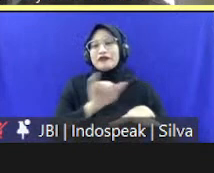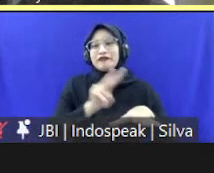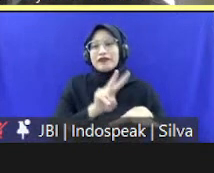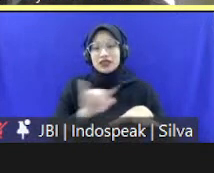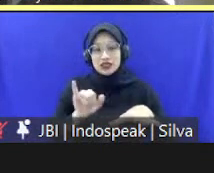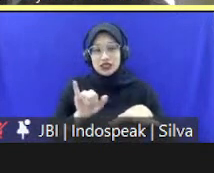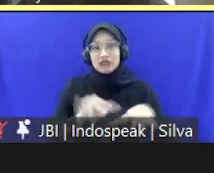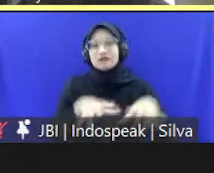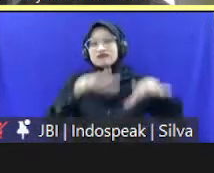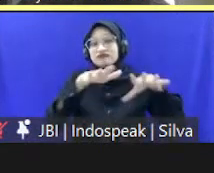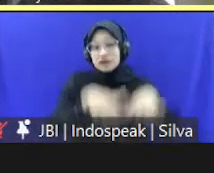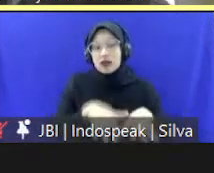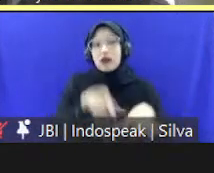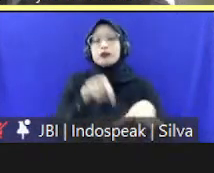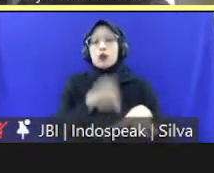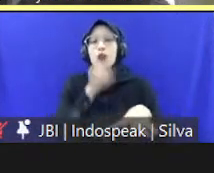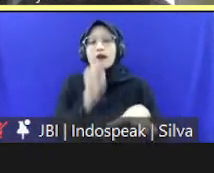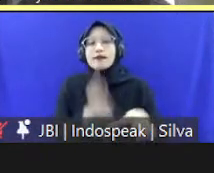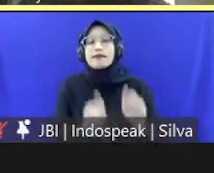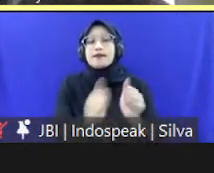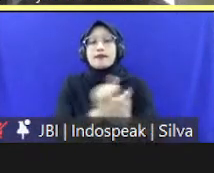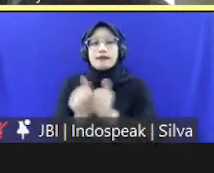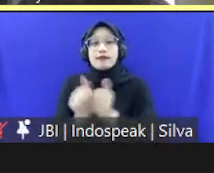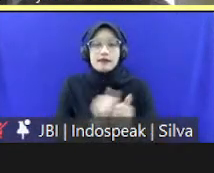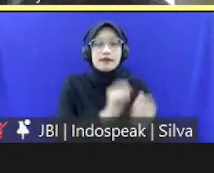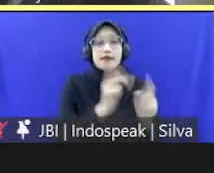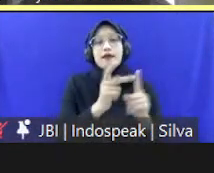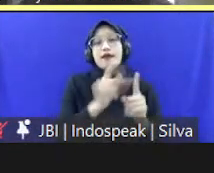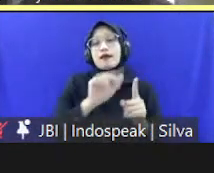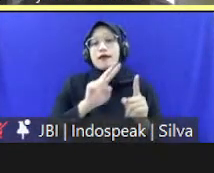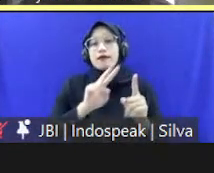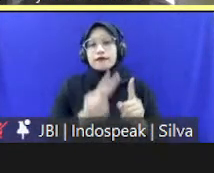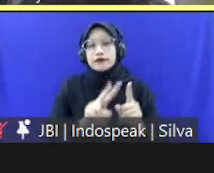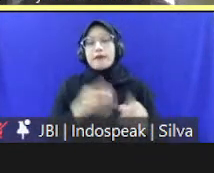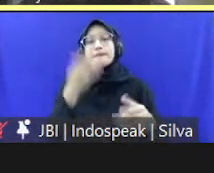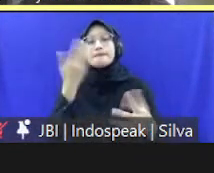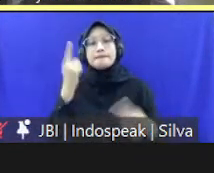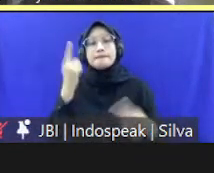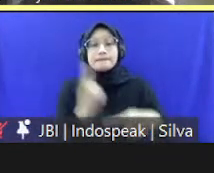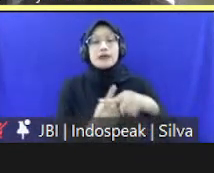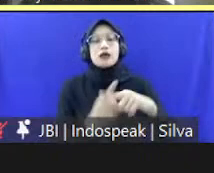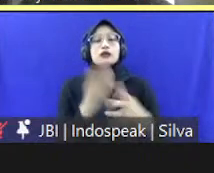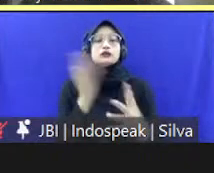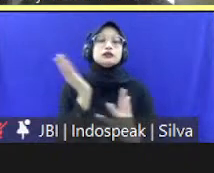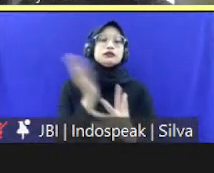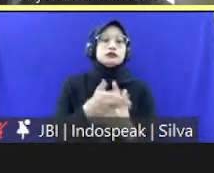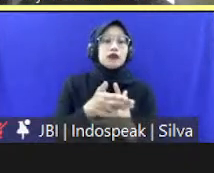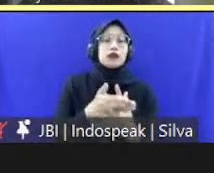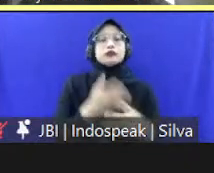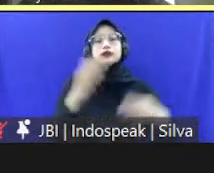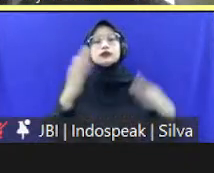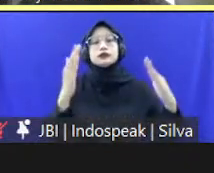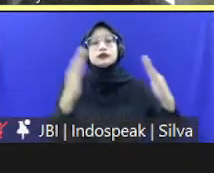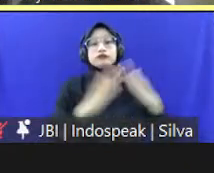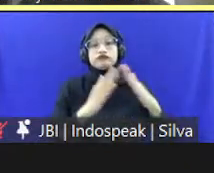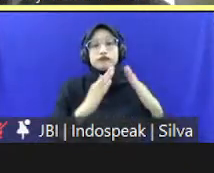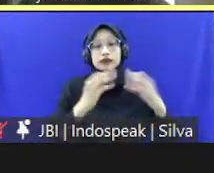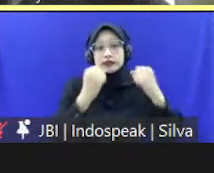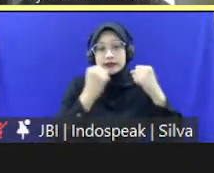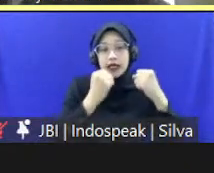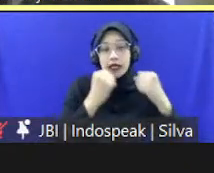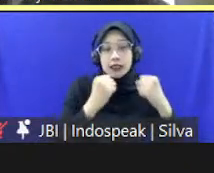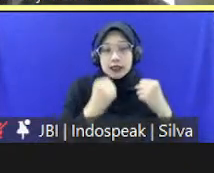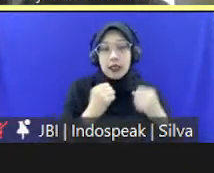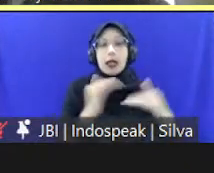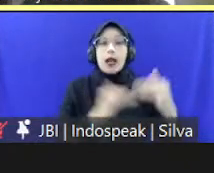services, HIV treatment, and treatment for opportunistic infection. Fifi caught the virus 7 years ago, and now she is